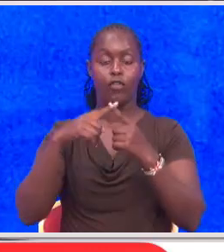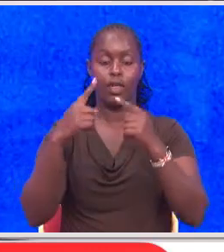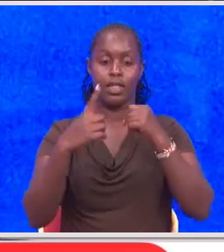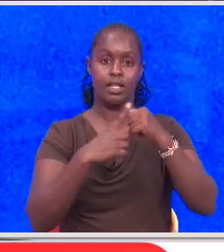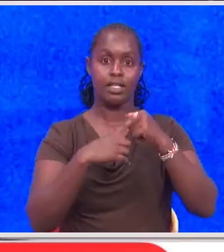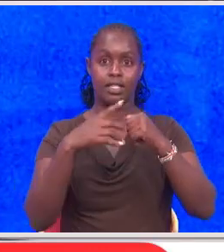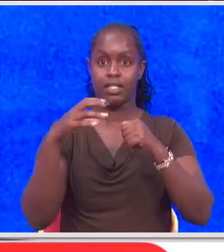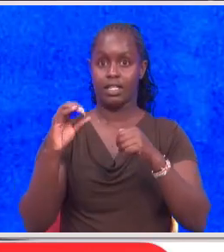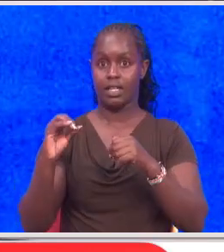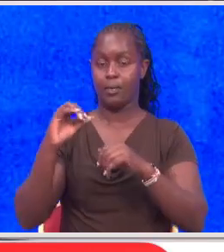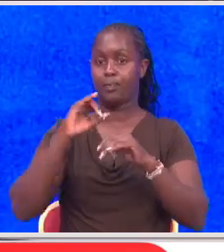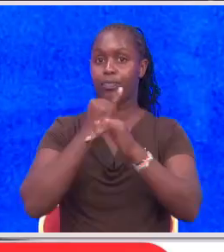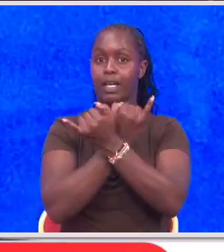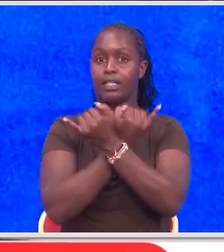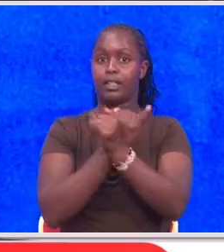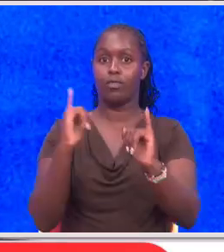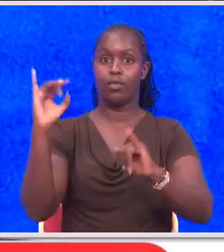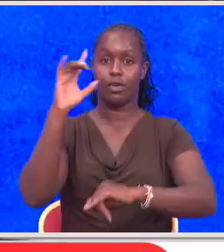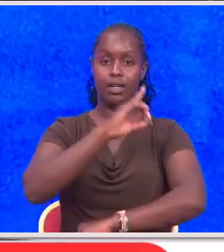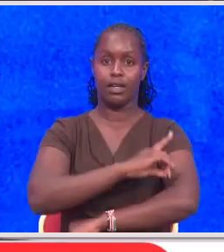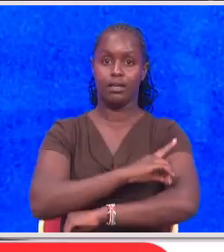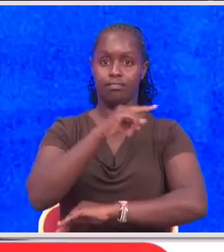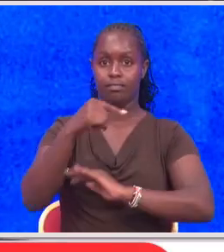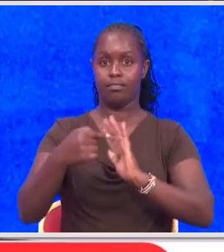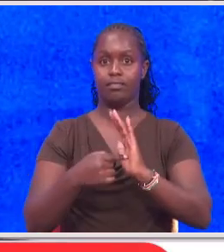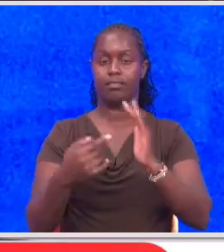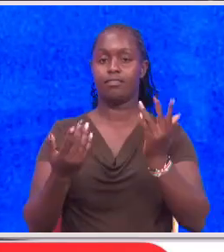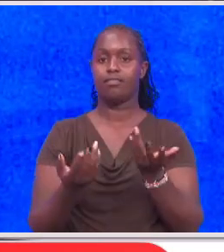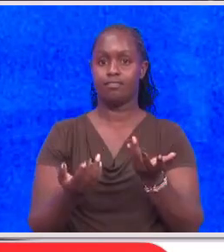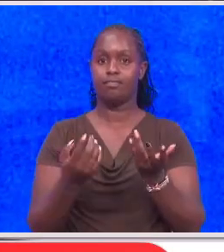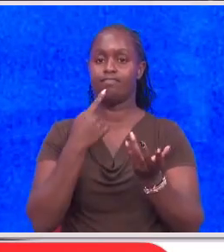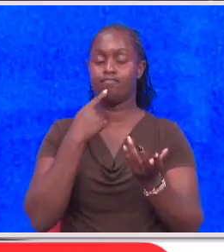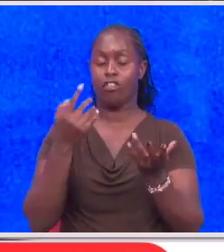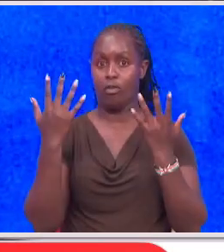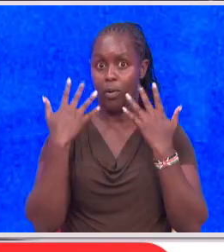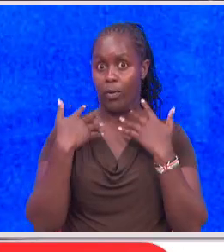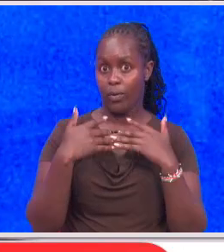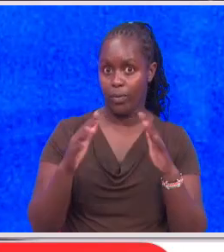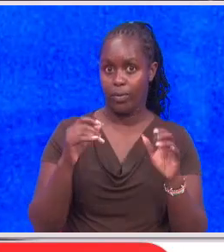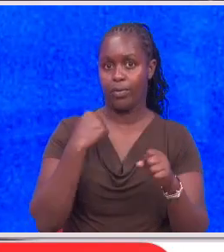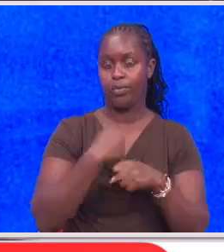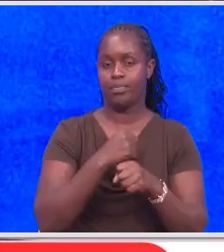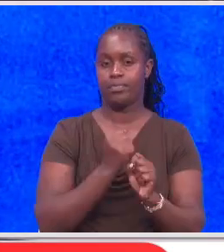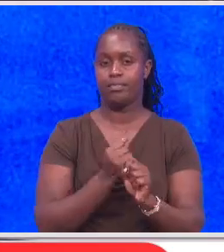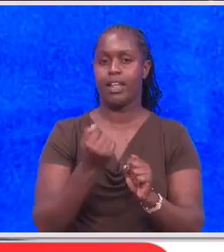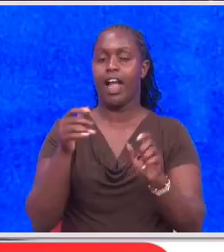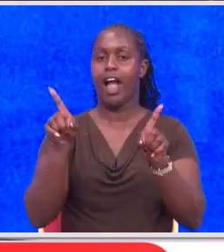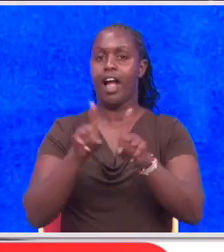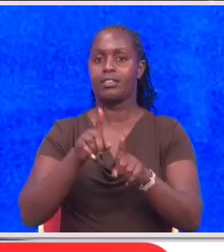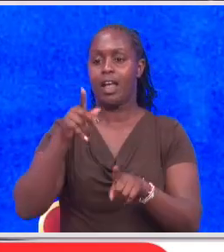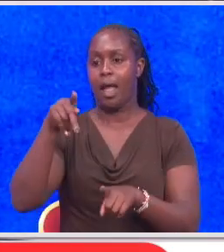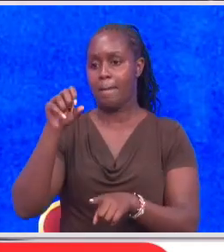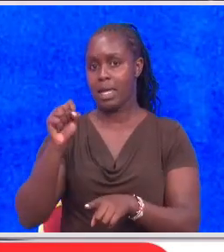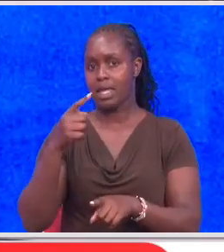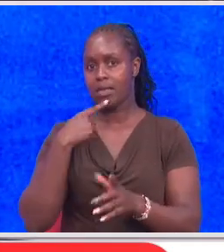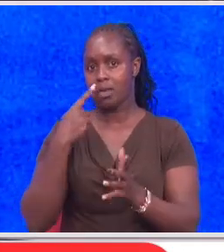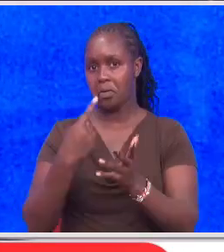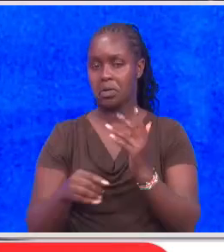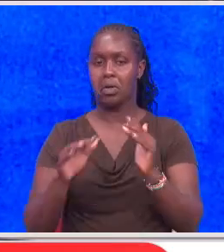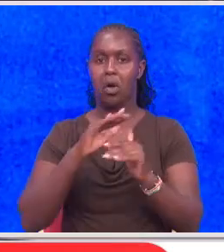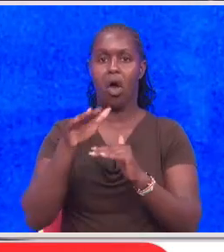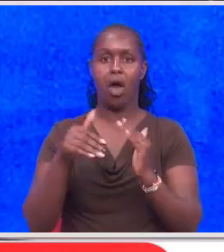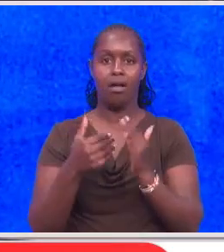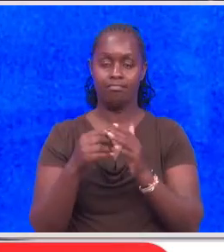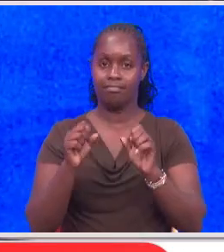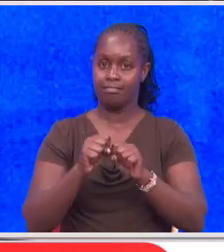It has hit fever pitch as Principal Secretary Interior Raymond Omollo gives an all systems go for this year's celebration to